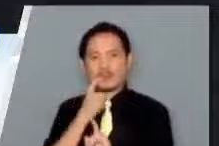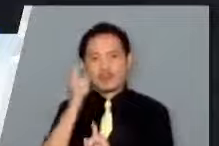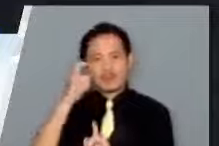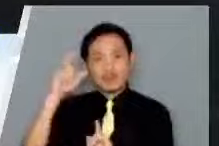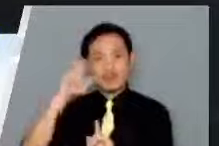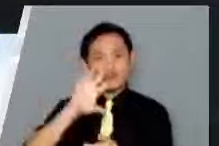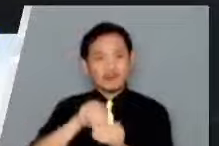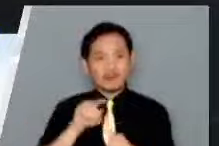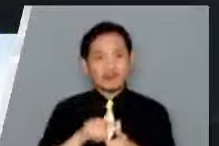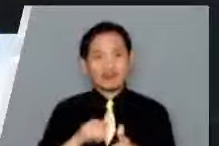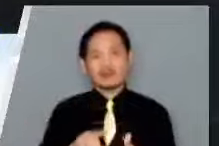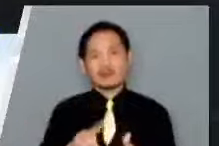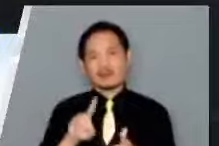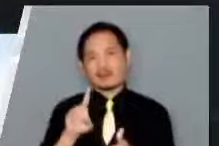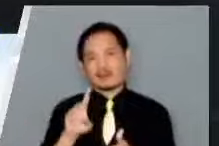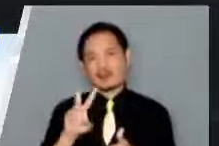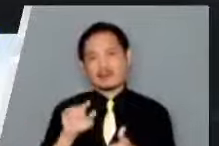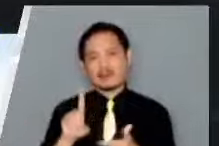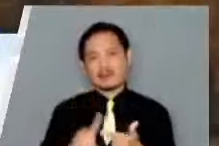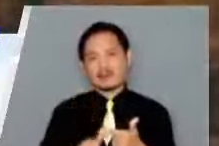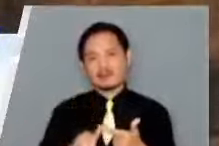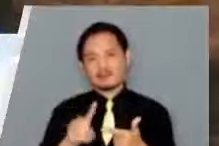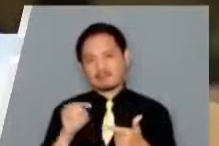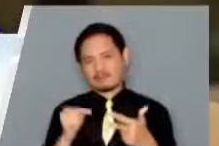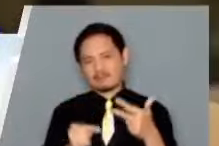at Sanya Lopez.